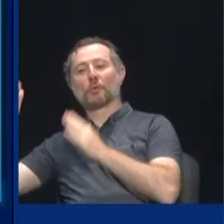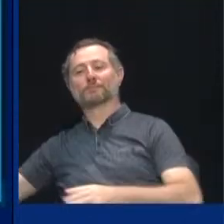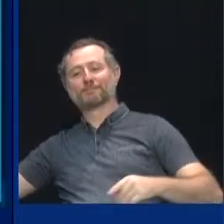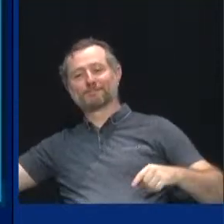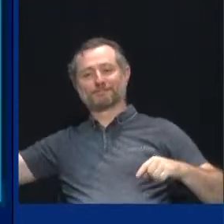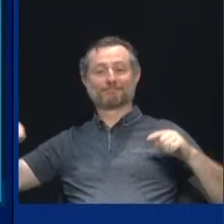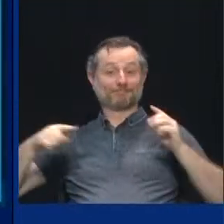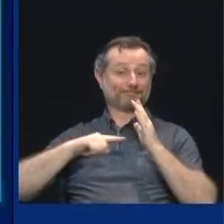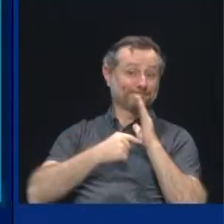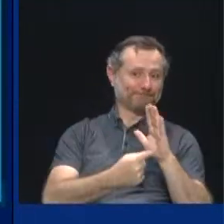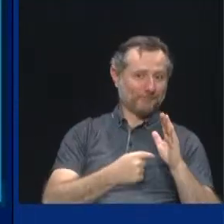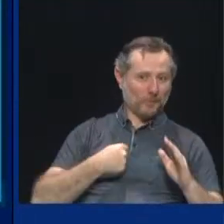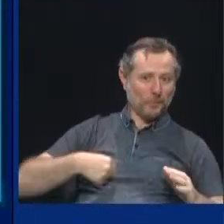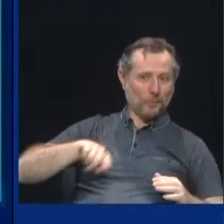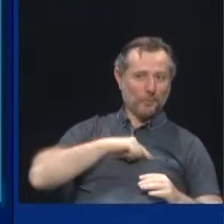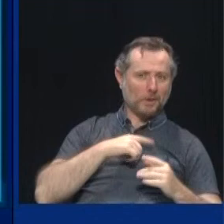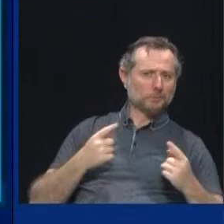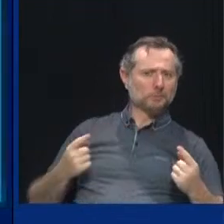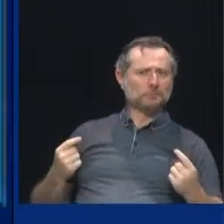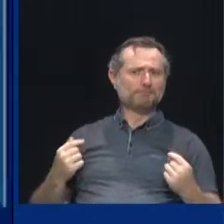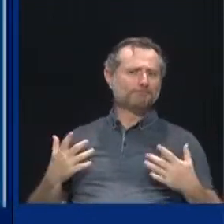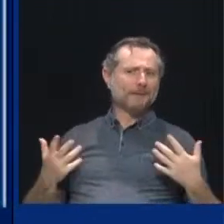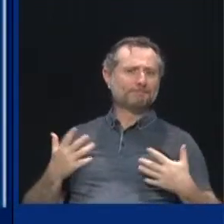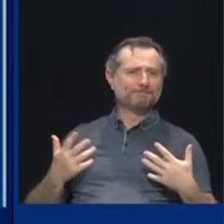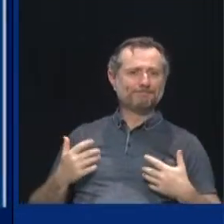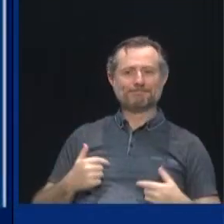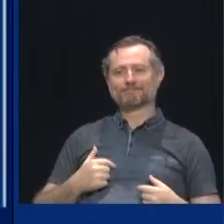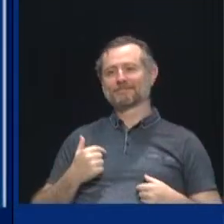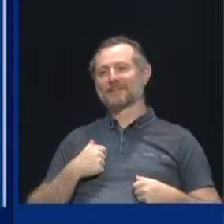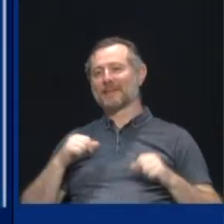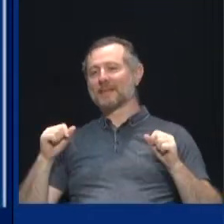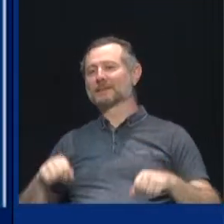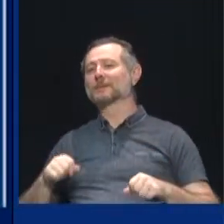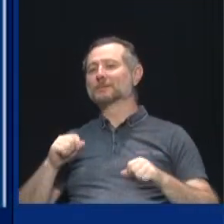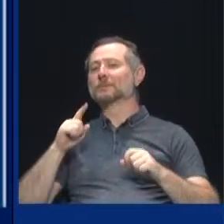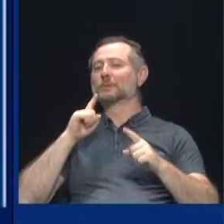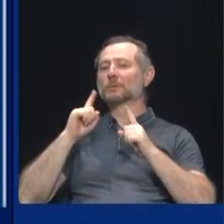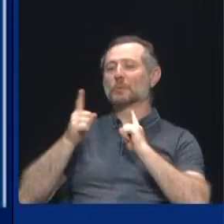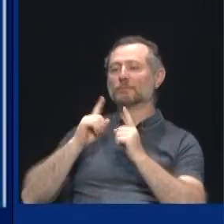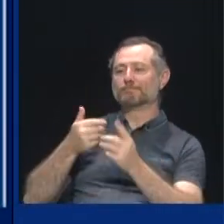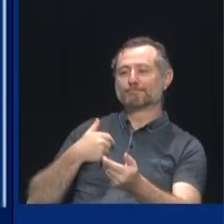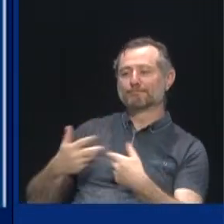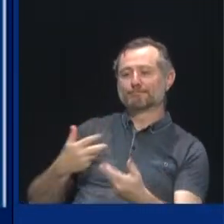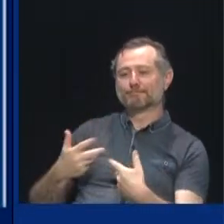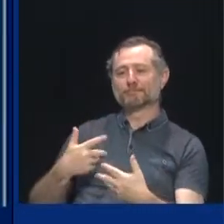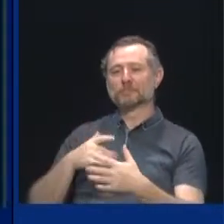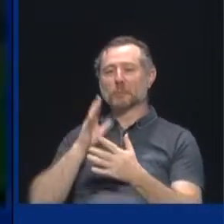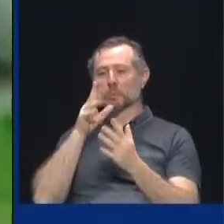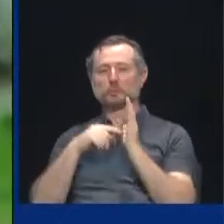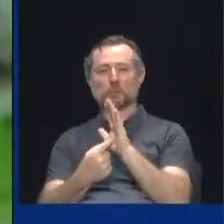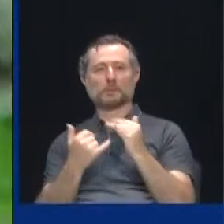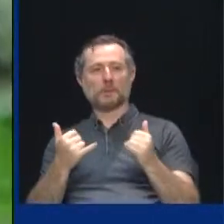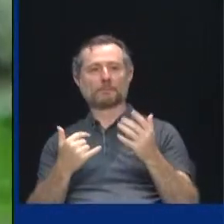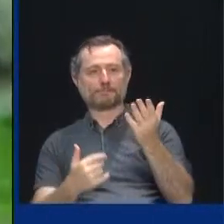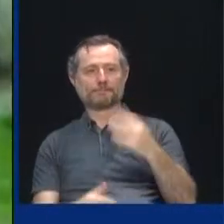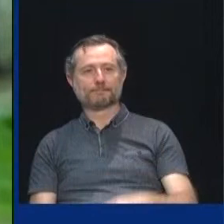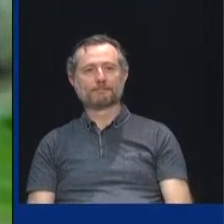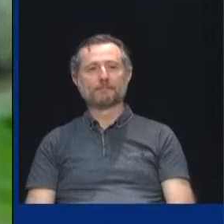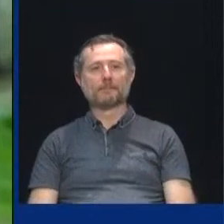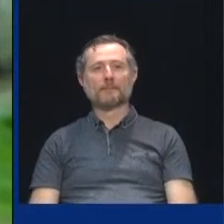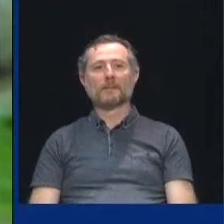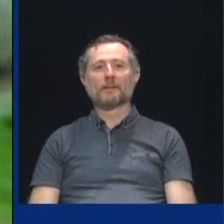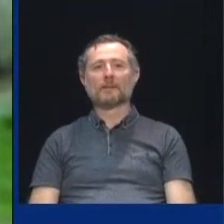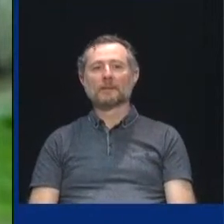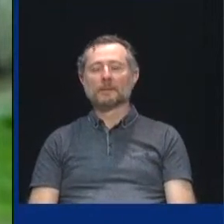what we've done in an attempt to communicate. And we'll show you that now. Early on,